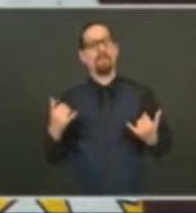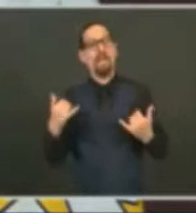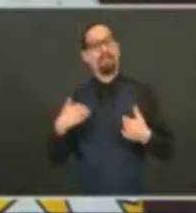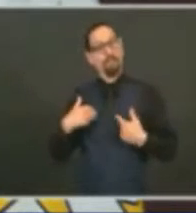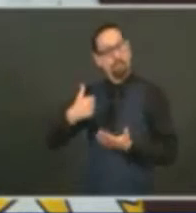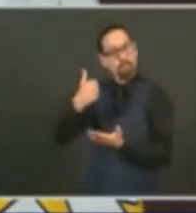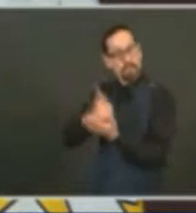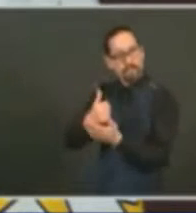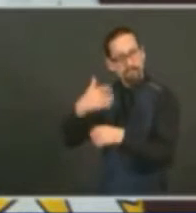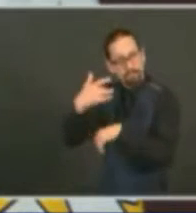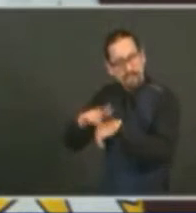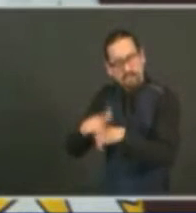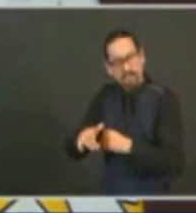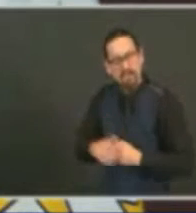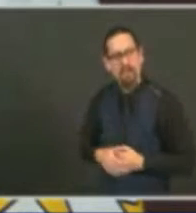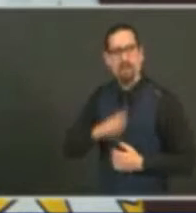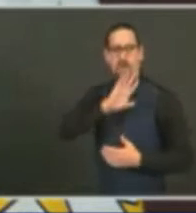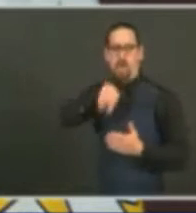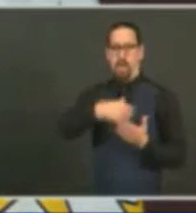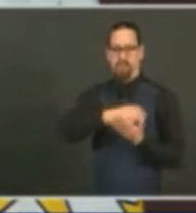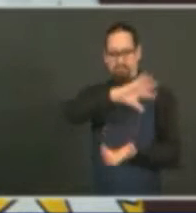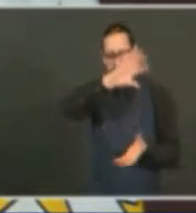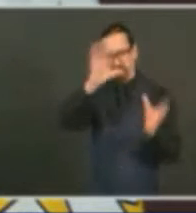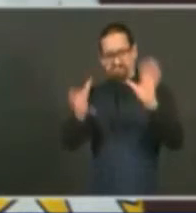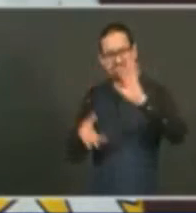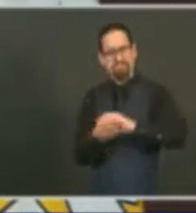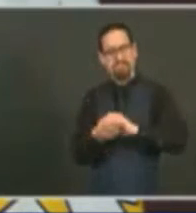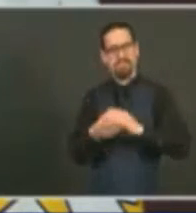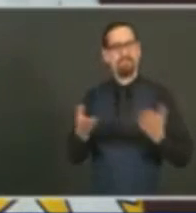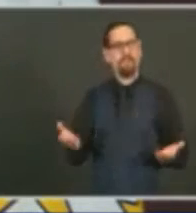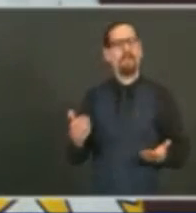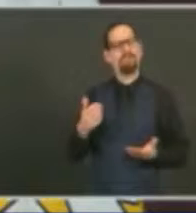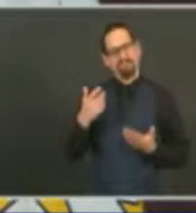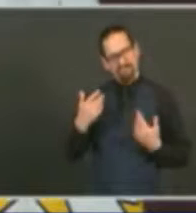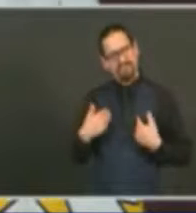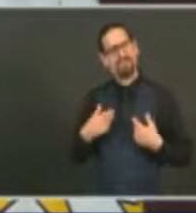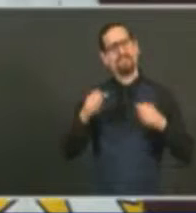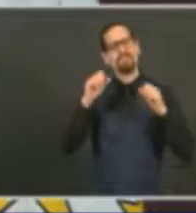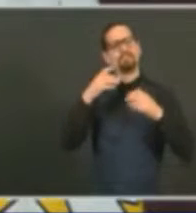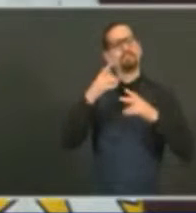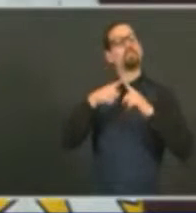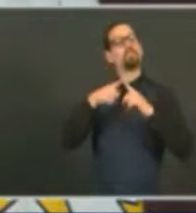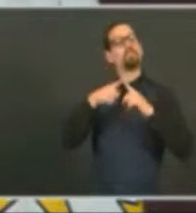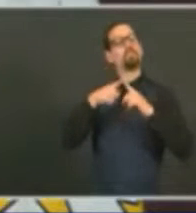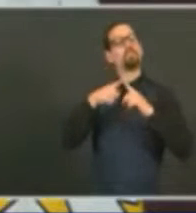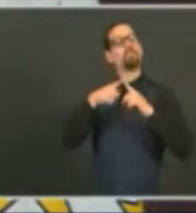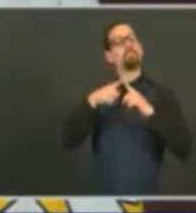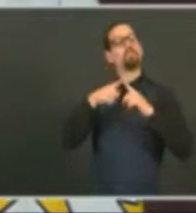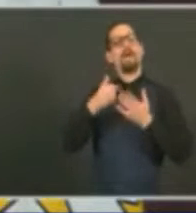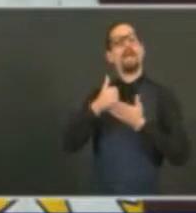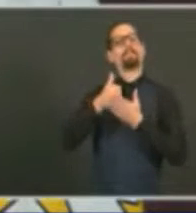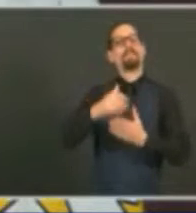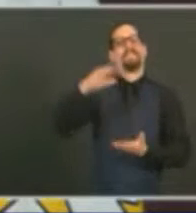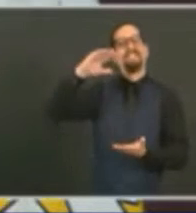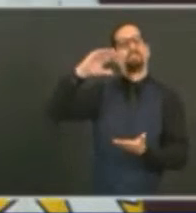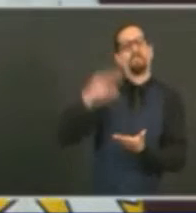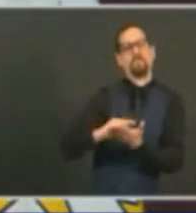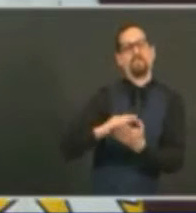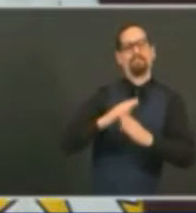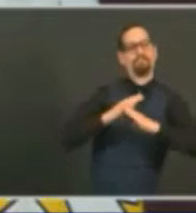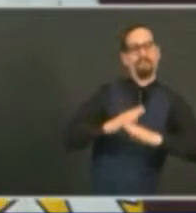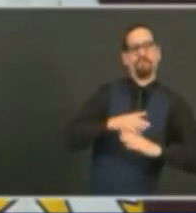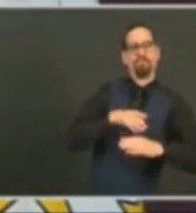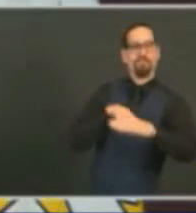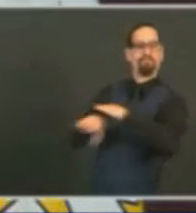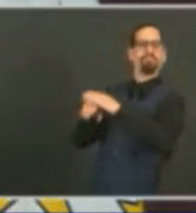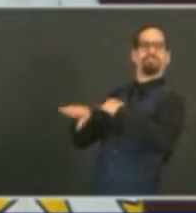to prevent even going into the hospital. So with that, I am going to remove everything here and